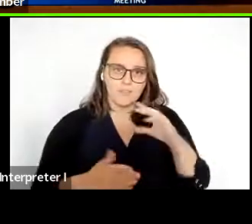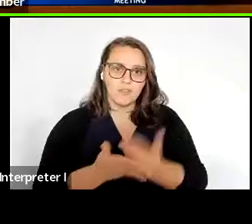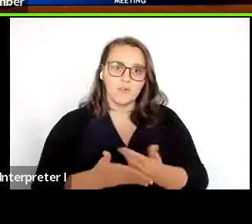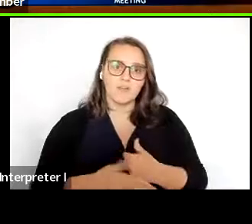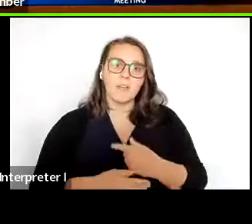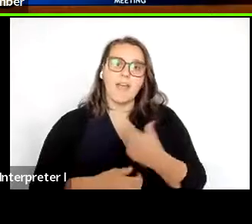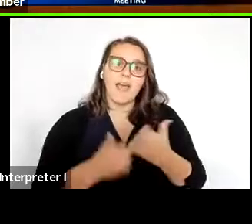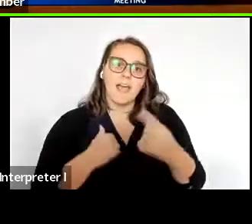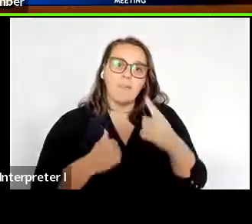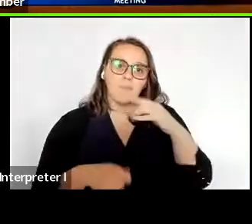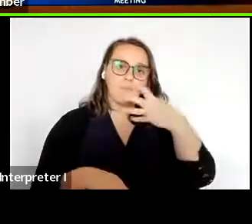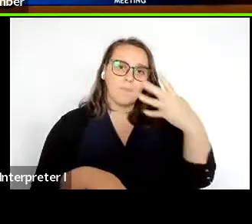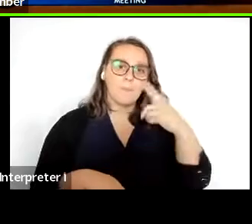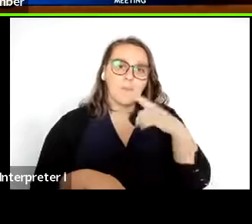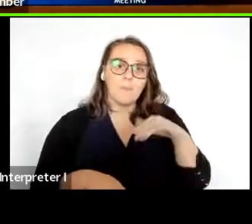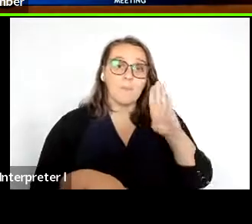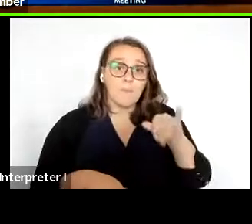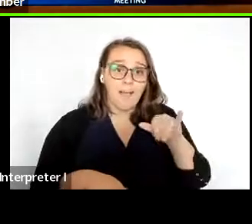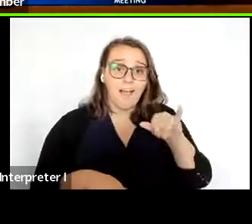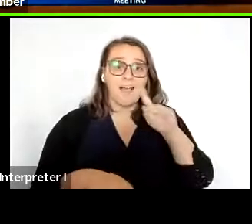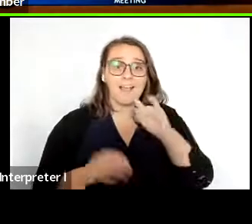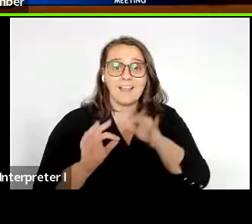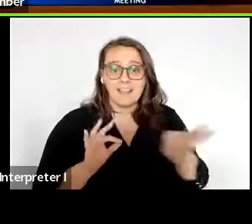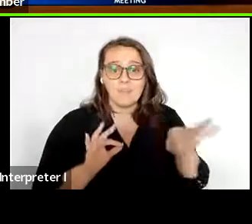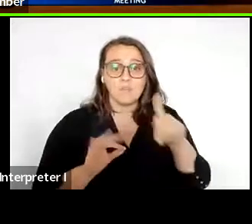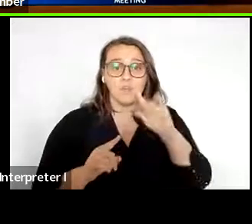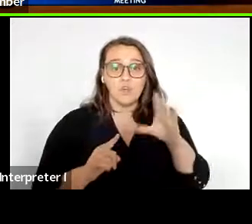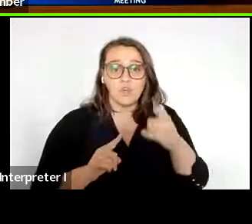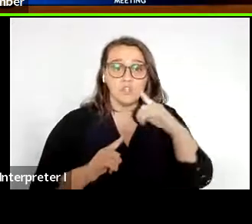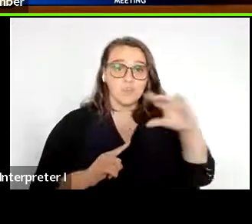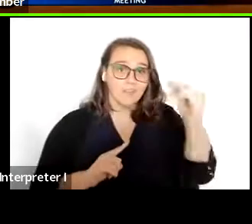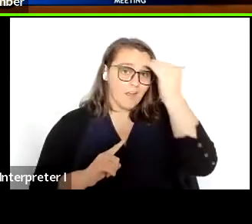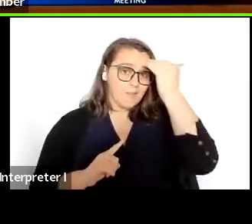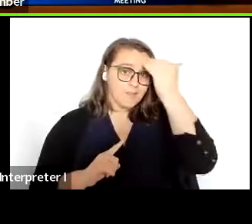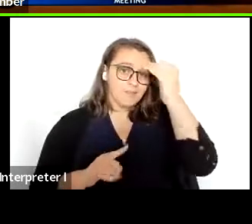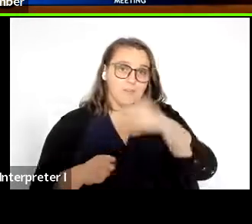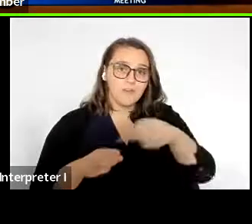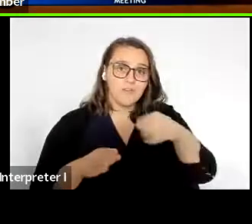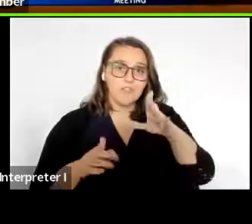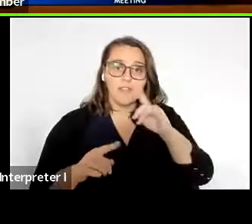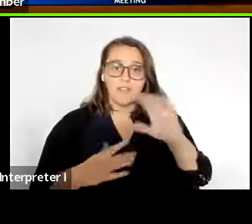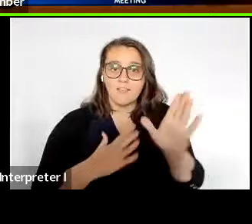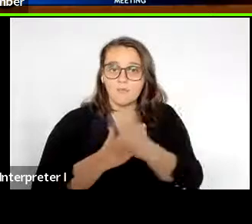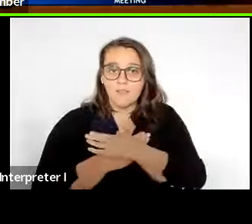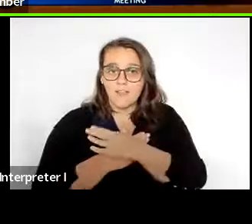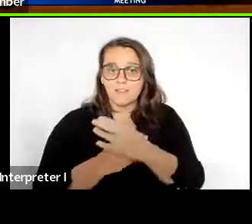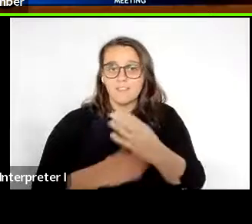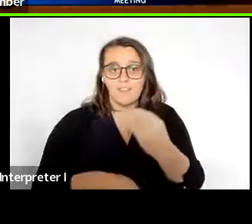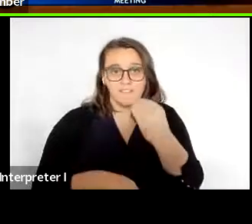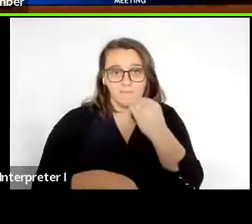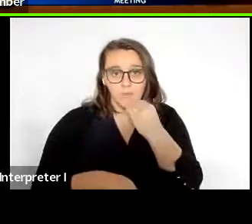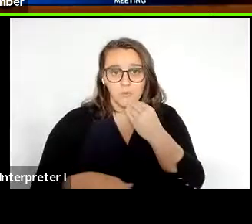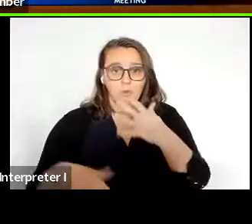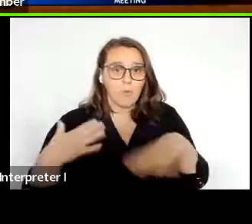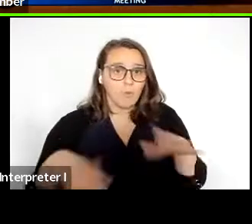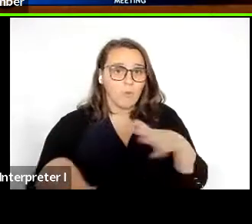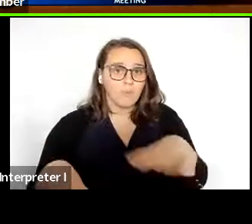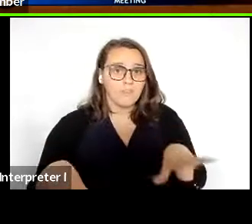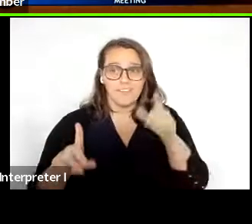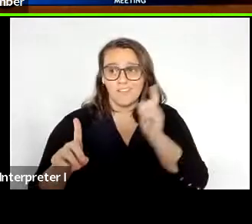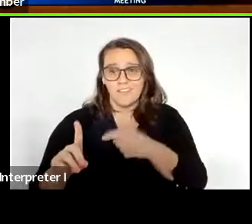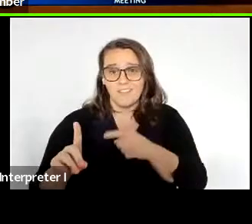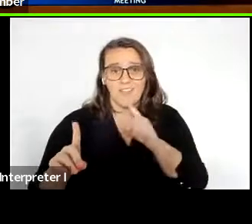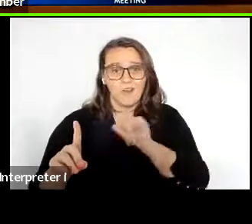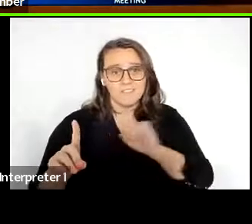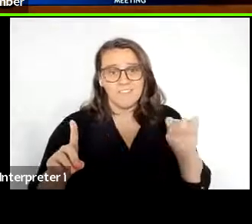is greeted by a bilingual, culturally competent professional, that they have respite, that they have food and clothing, and that they are safe and welcome.